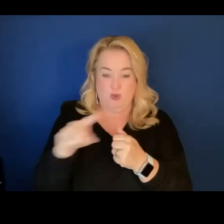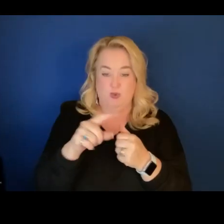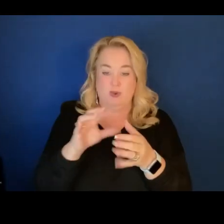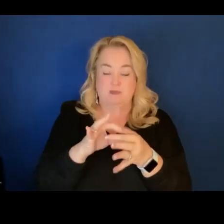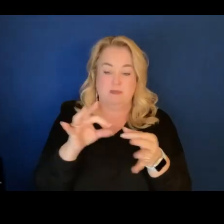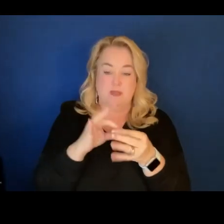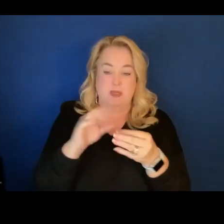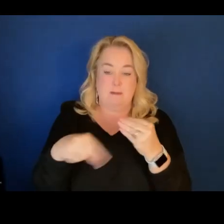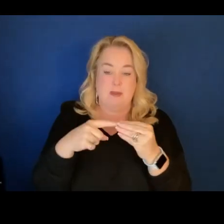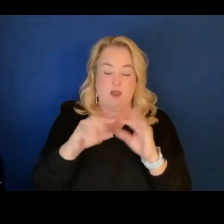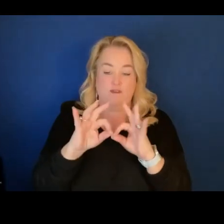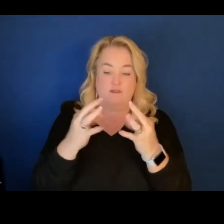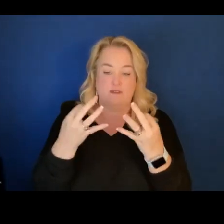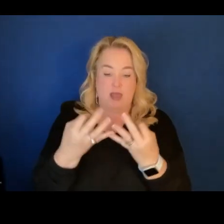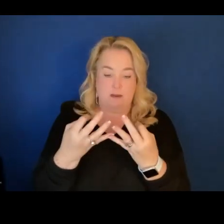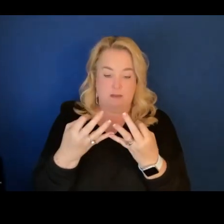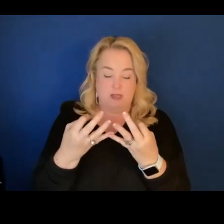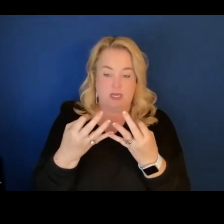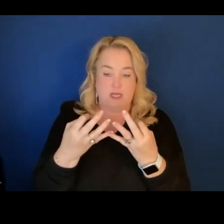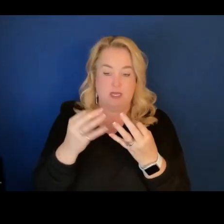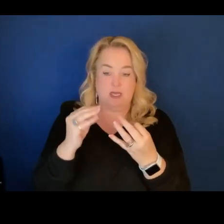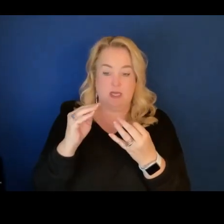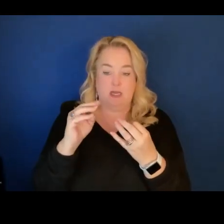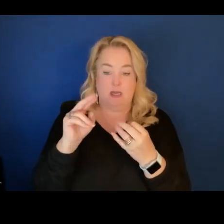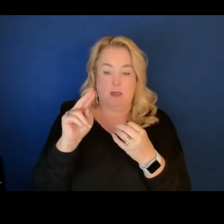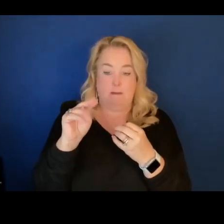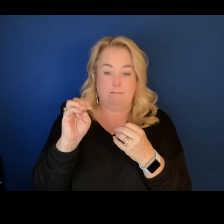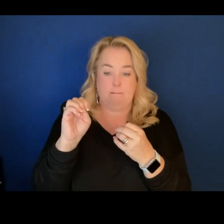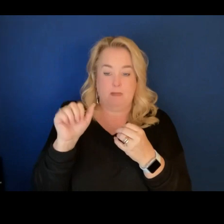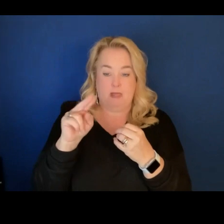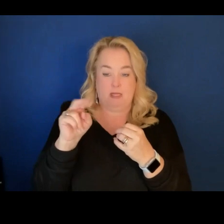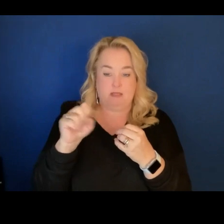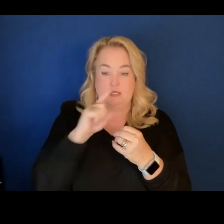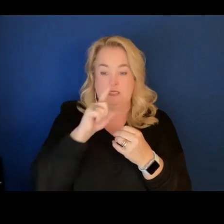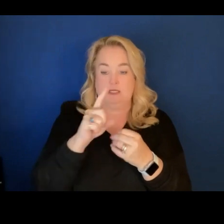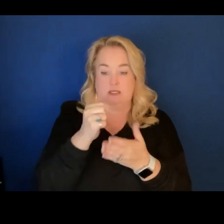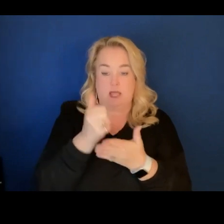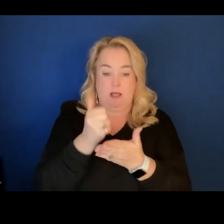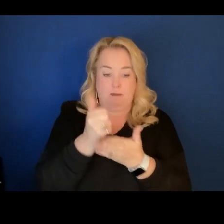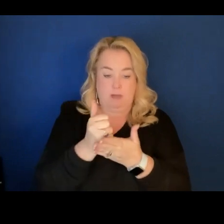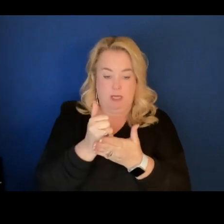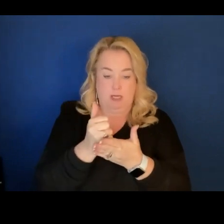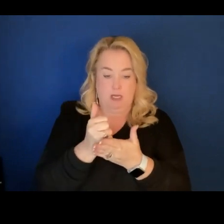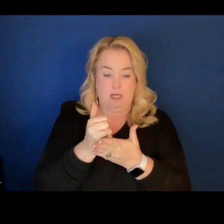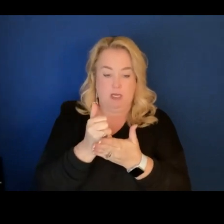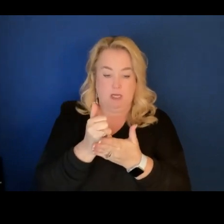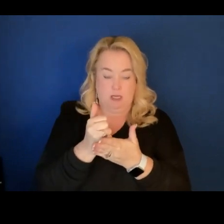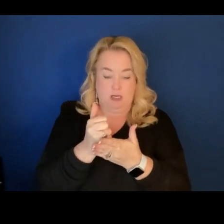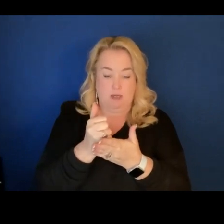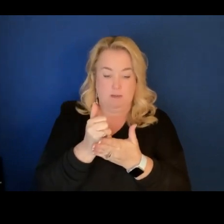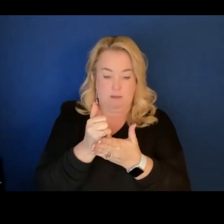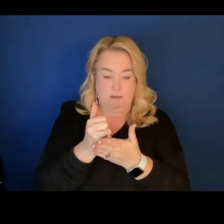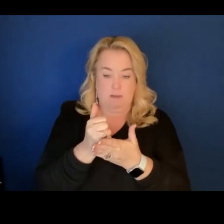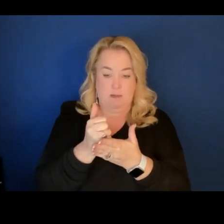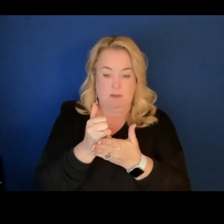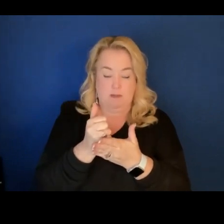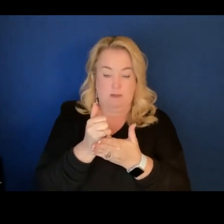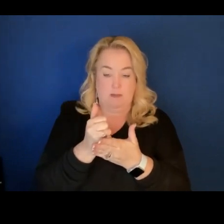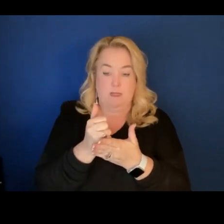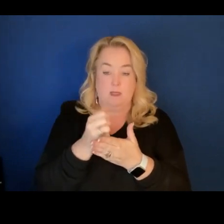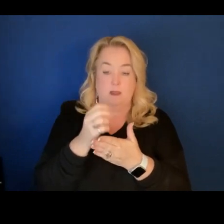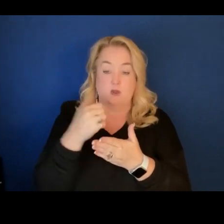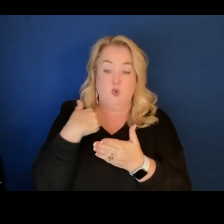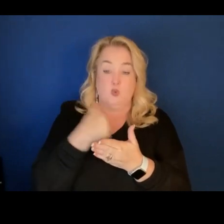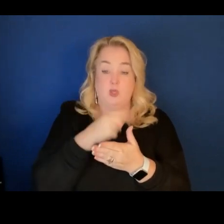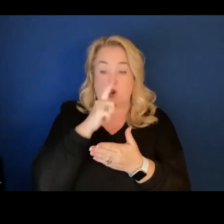how Family Means is helping family caregivers be socially engaged. Family Means